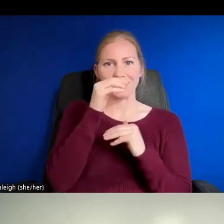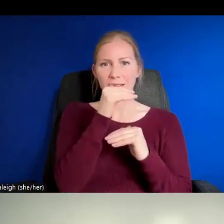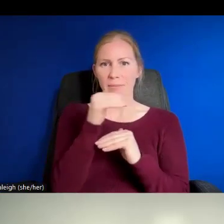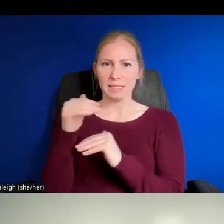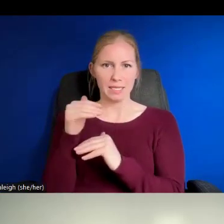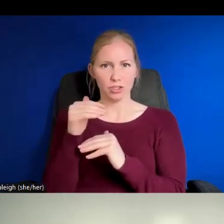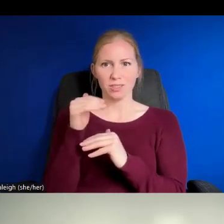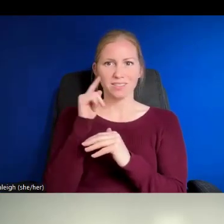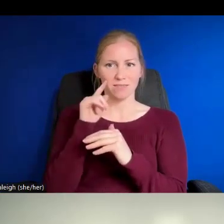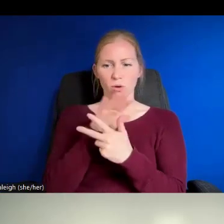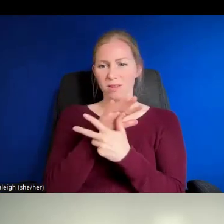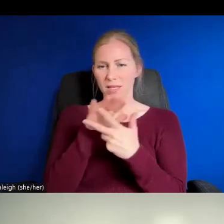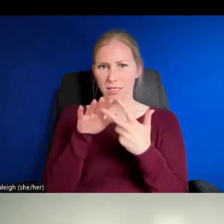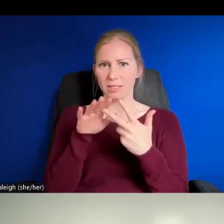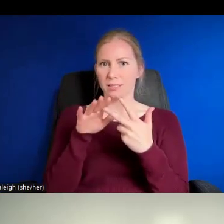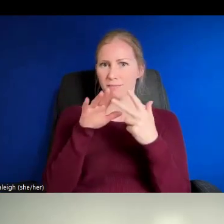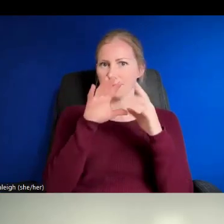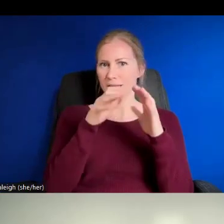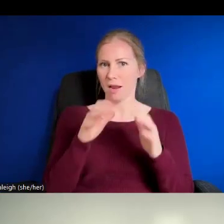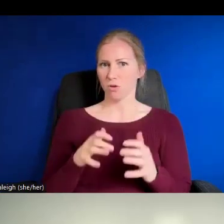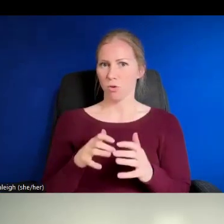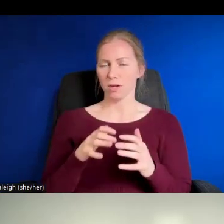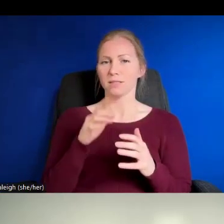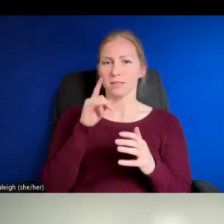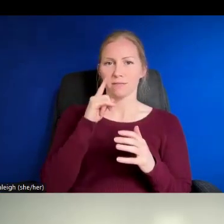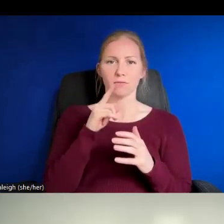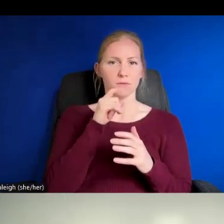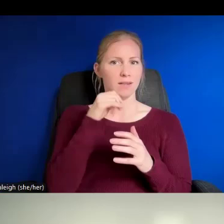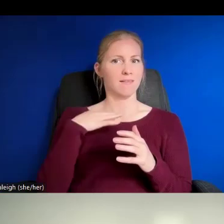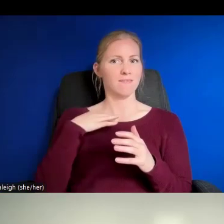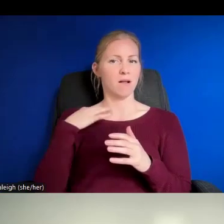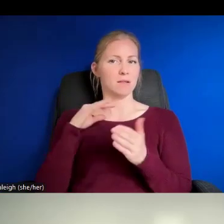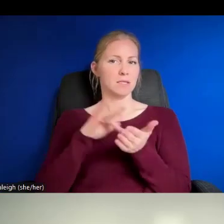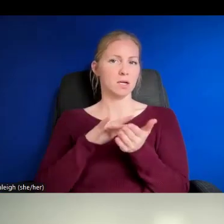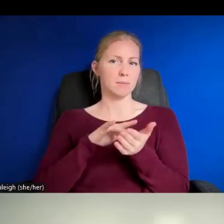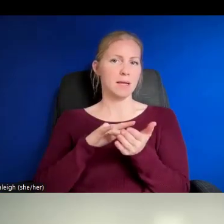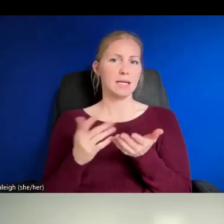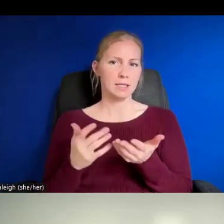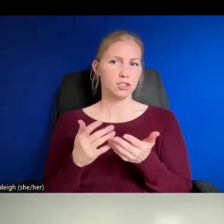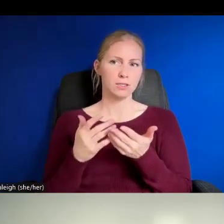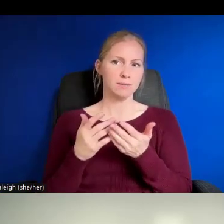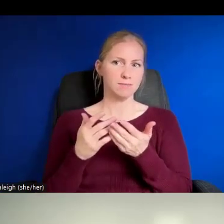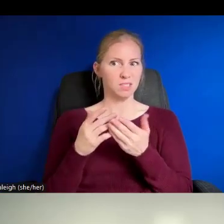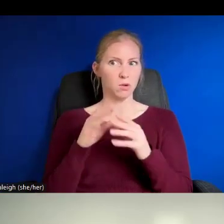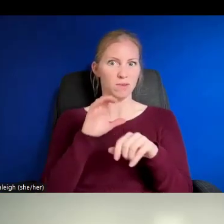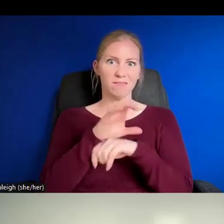limitations of these three categories of involuntary medication.